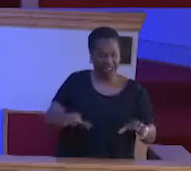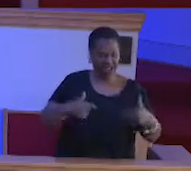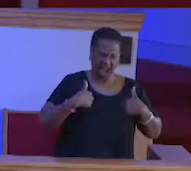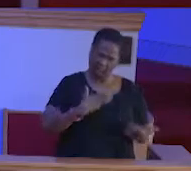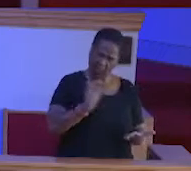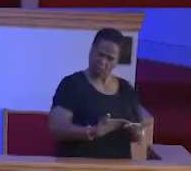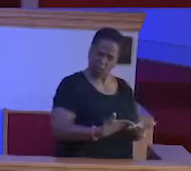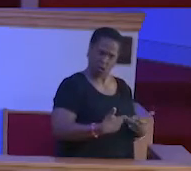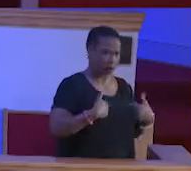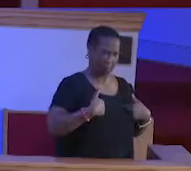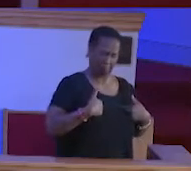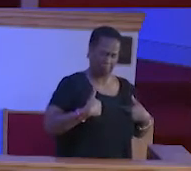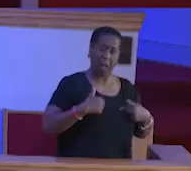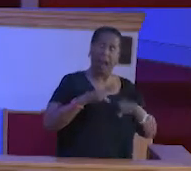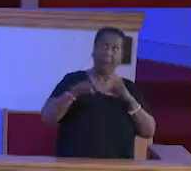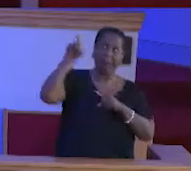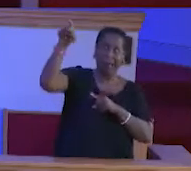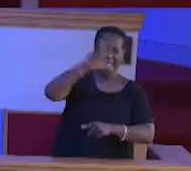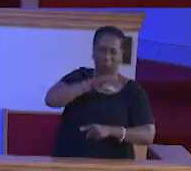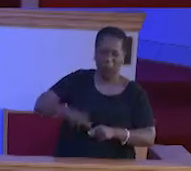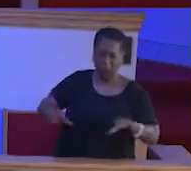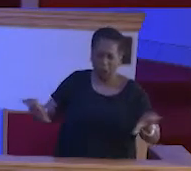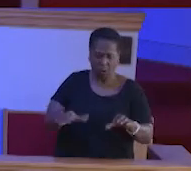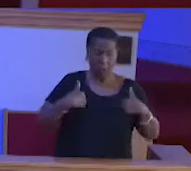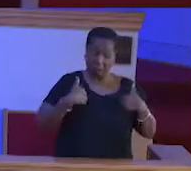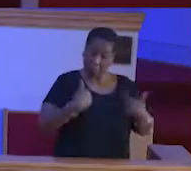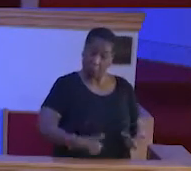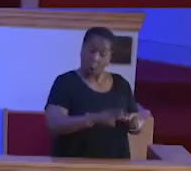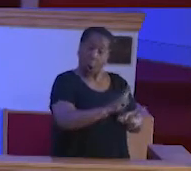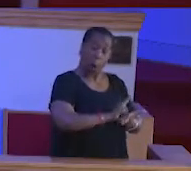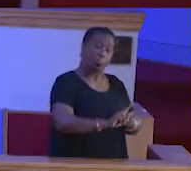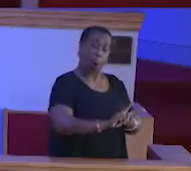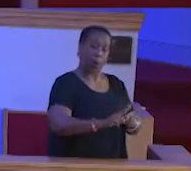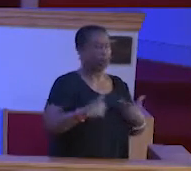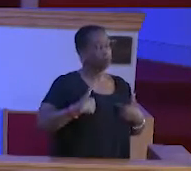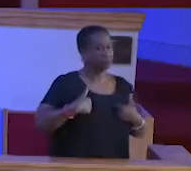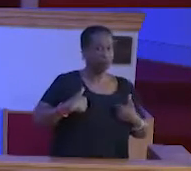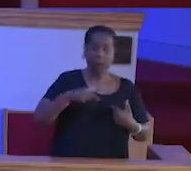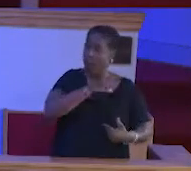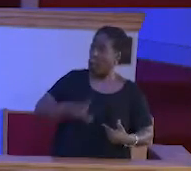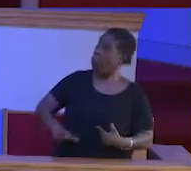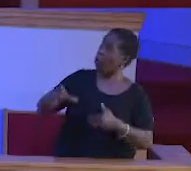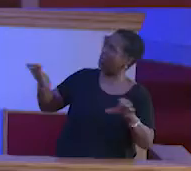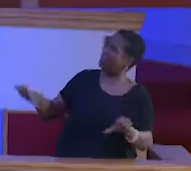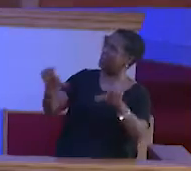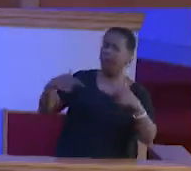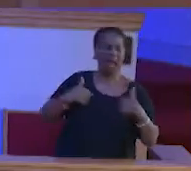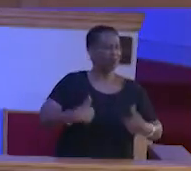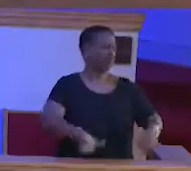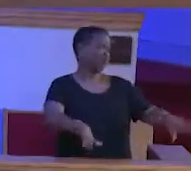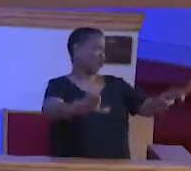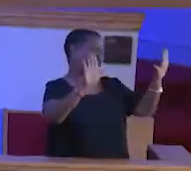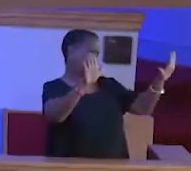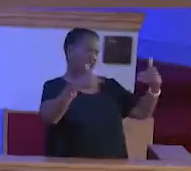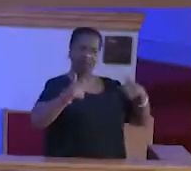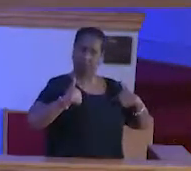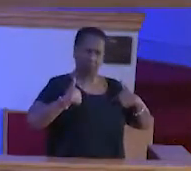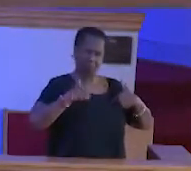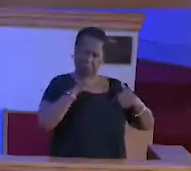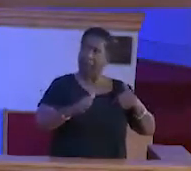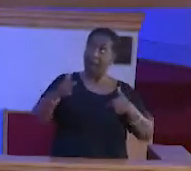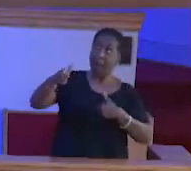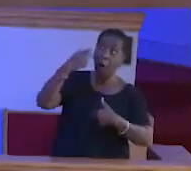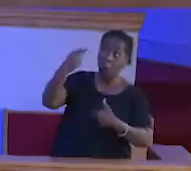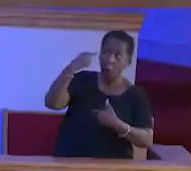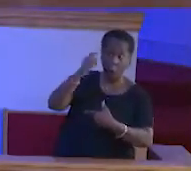what the Lord has done. I'm not that holy, but look what the Lord has done. I'm not that great, but look what the Lord